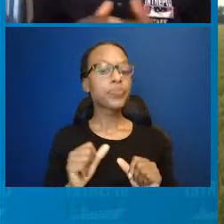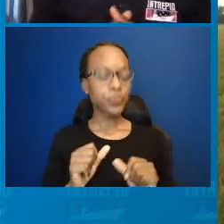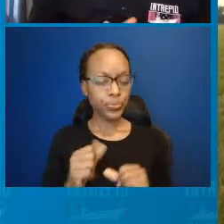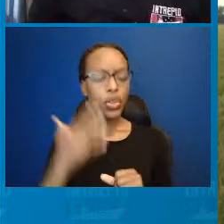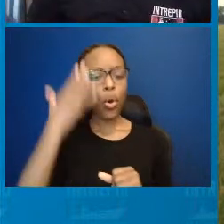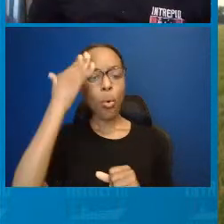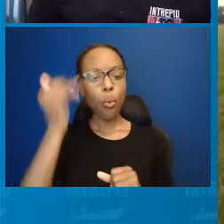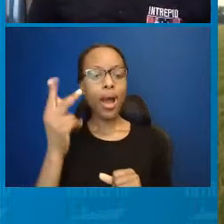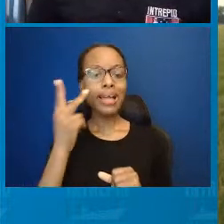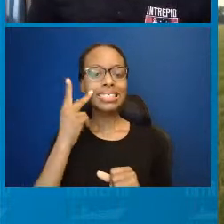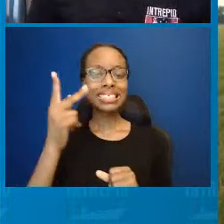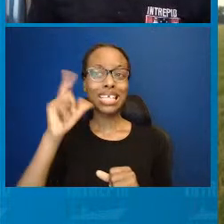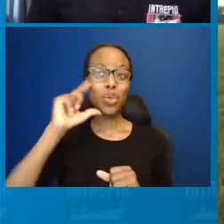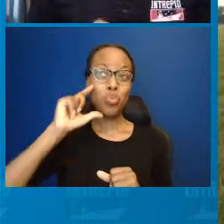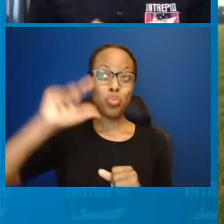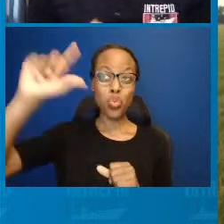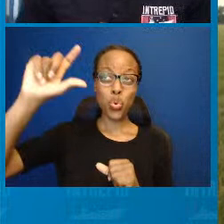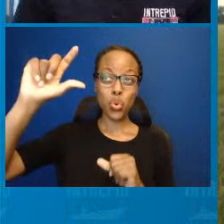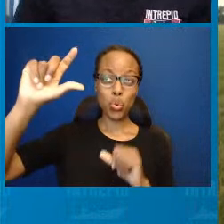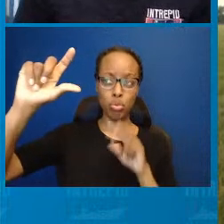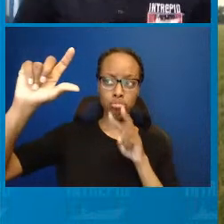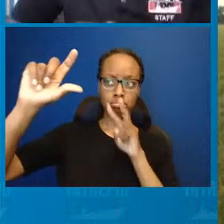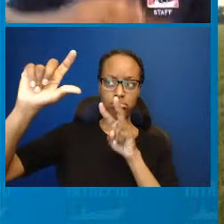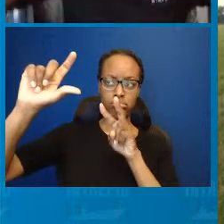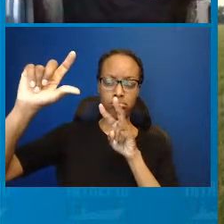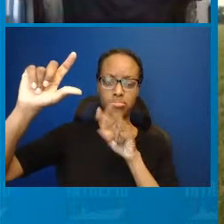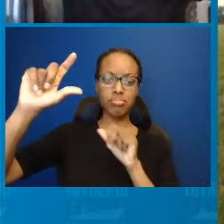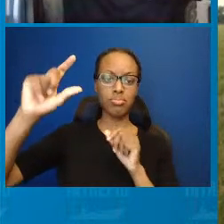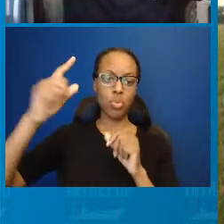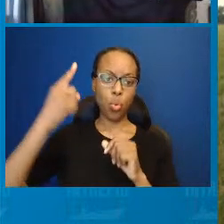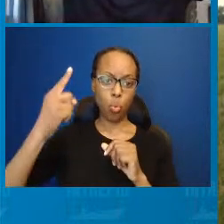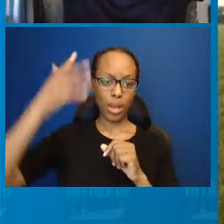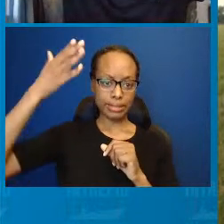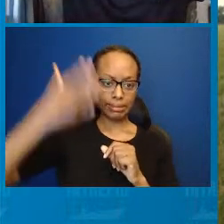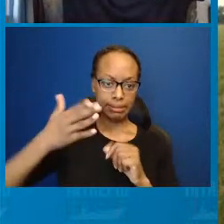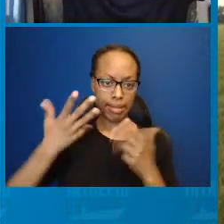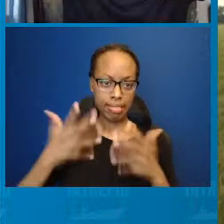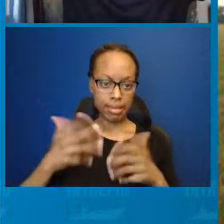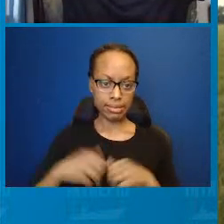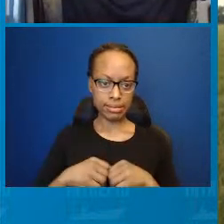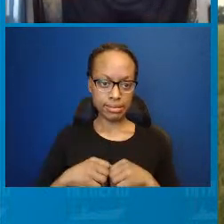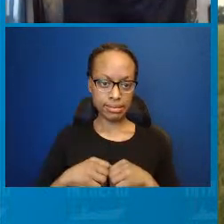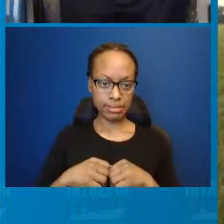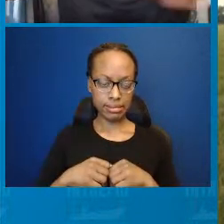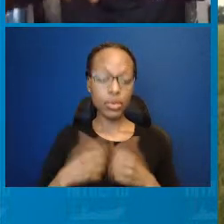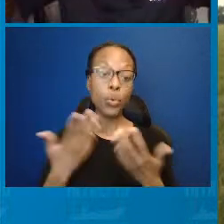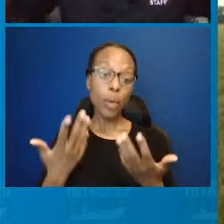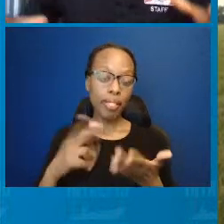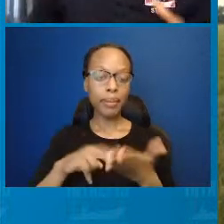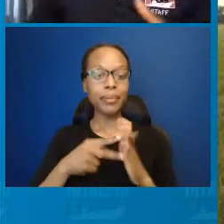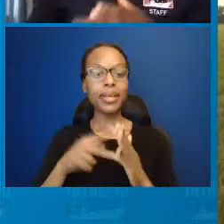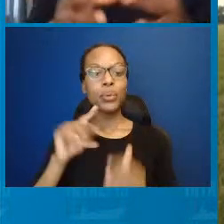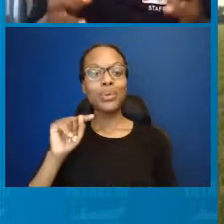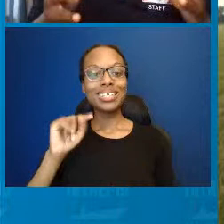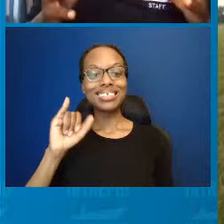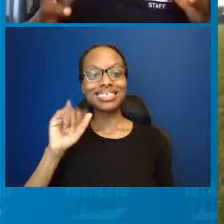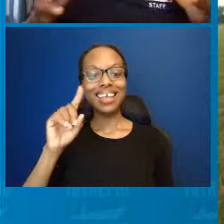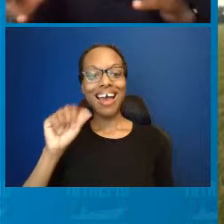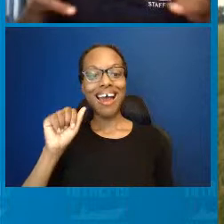see one side of the moon because we're tidally locked to the moon, meaning we only see one face as we both rotate,